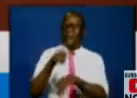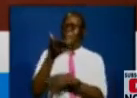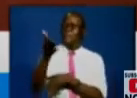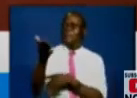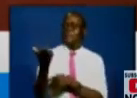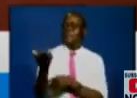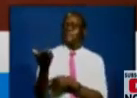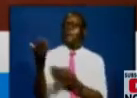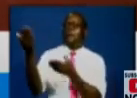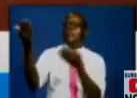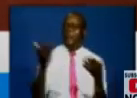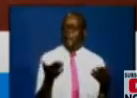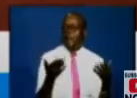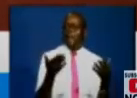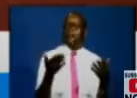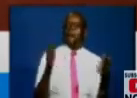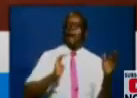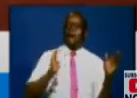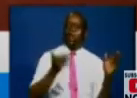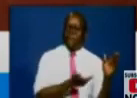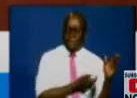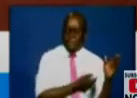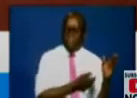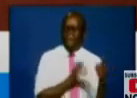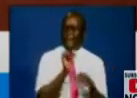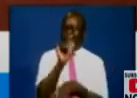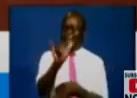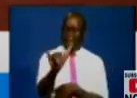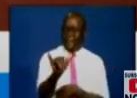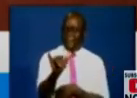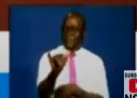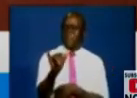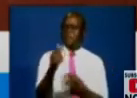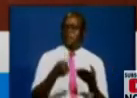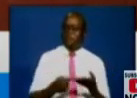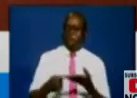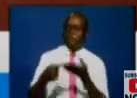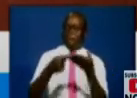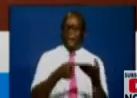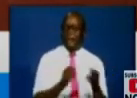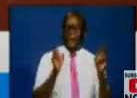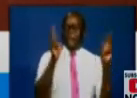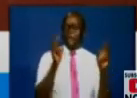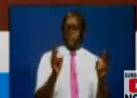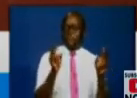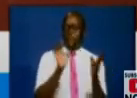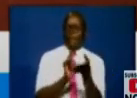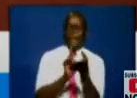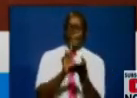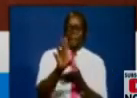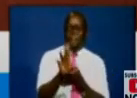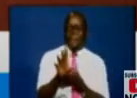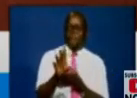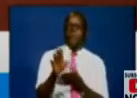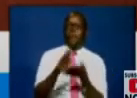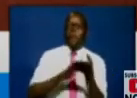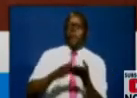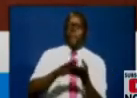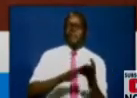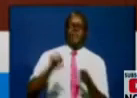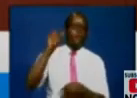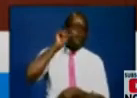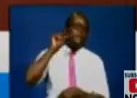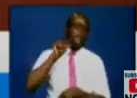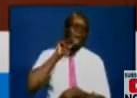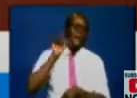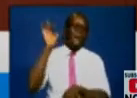putting together a committee that is going to consider an issue of impeachment on the basis of